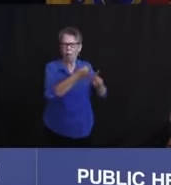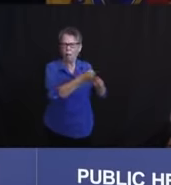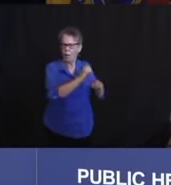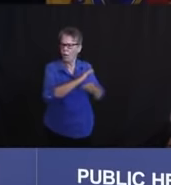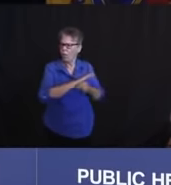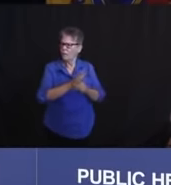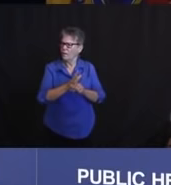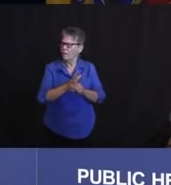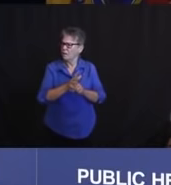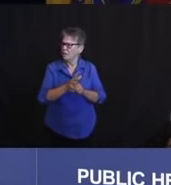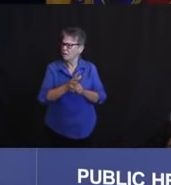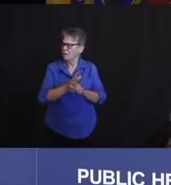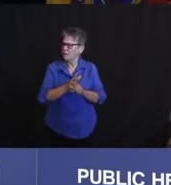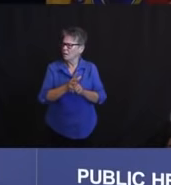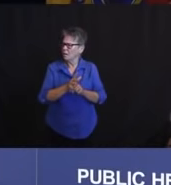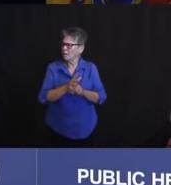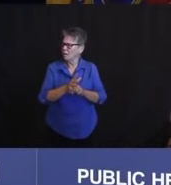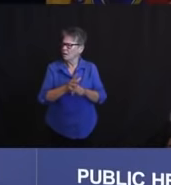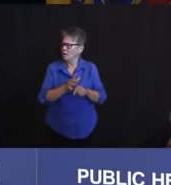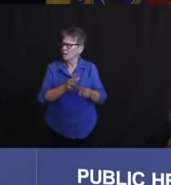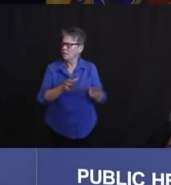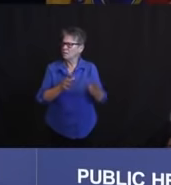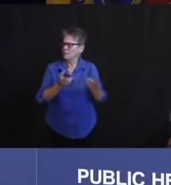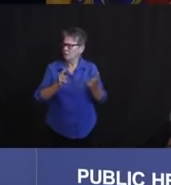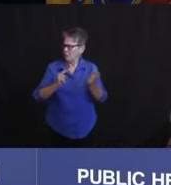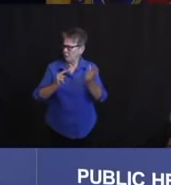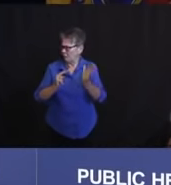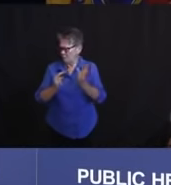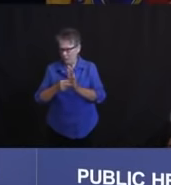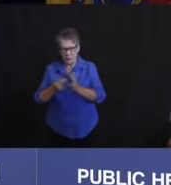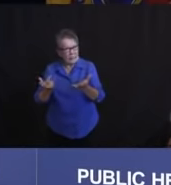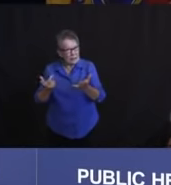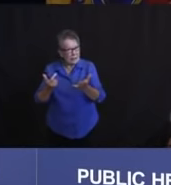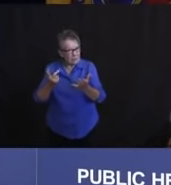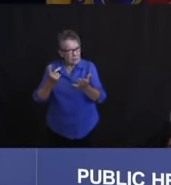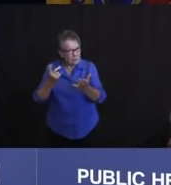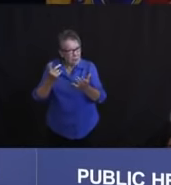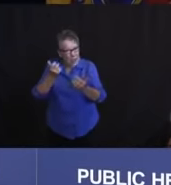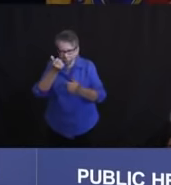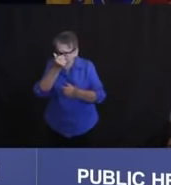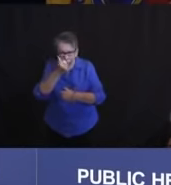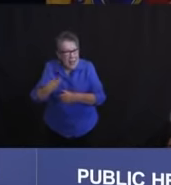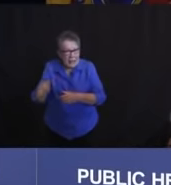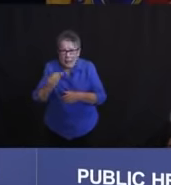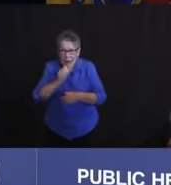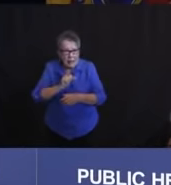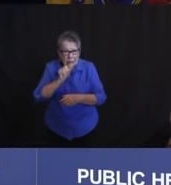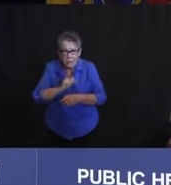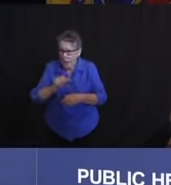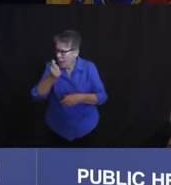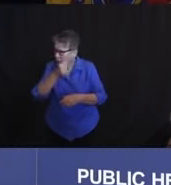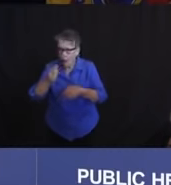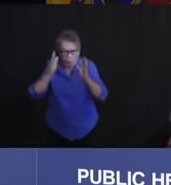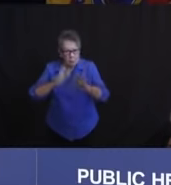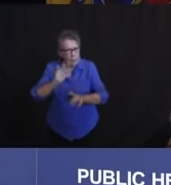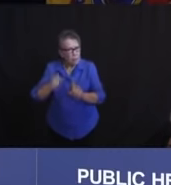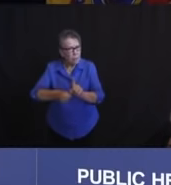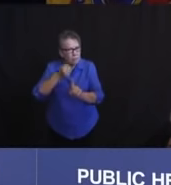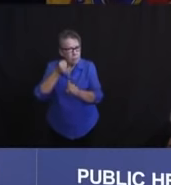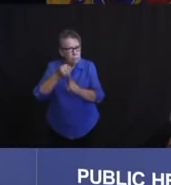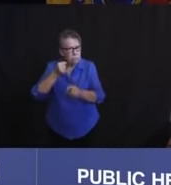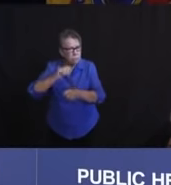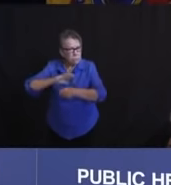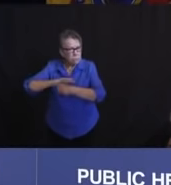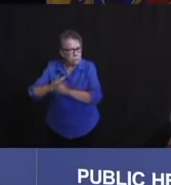that anybody is susceptible to getting ill with COVID-19 because there's still